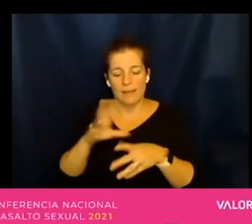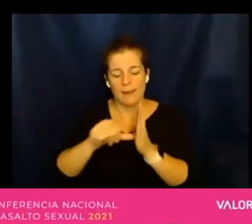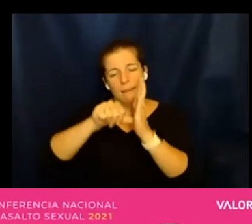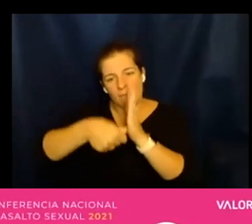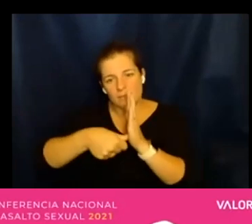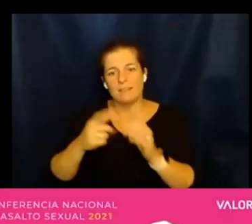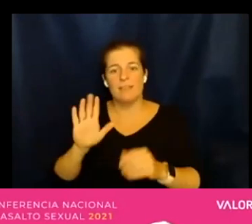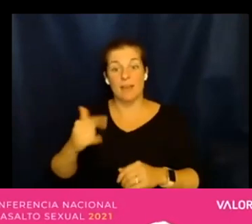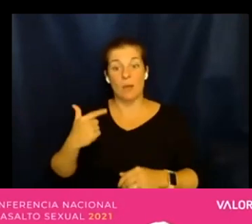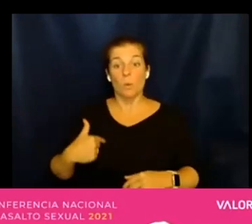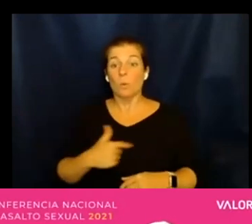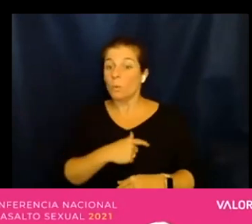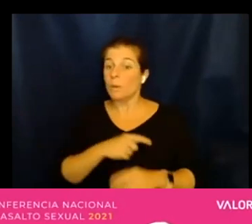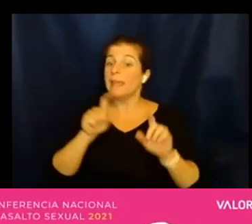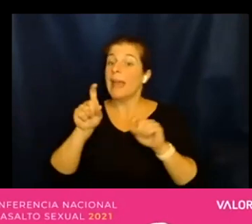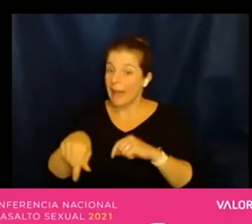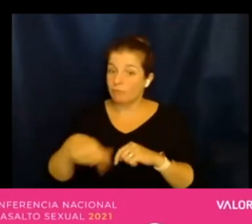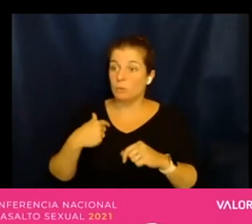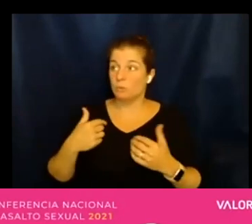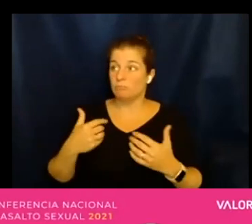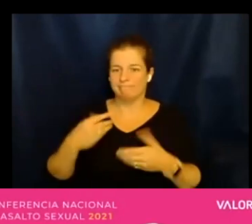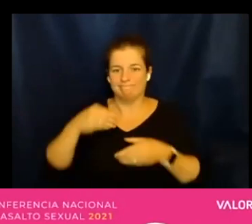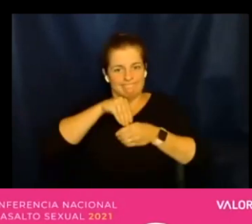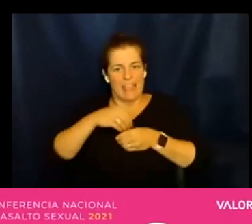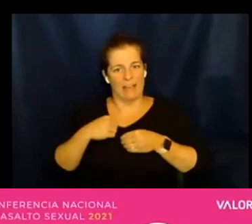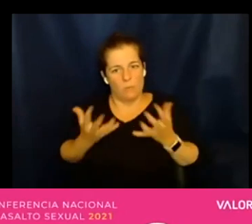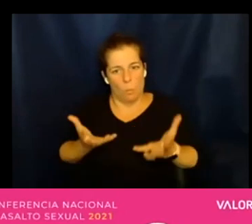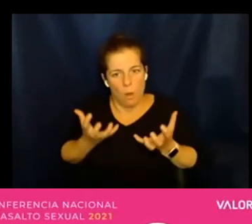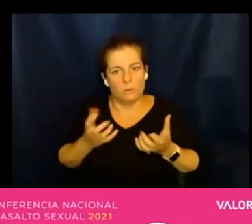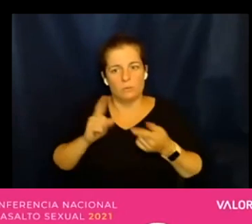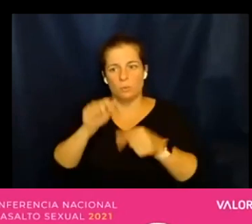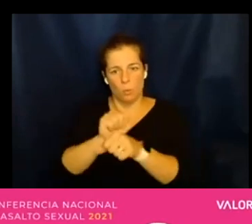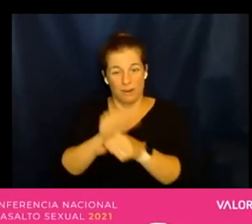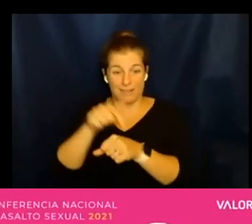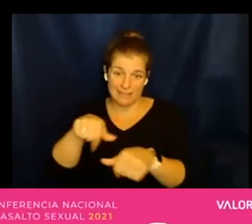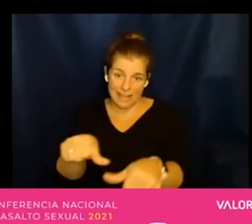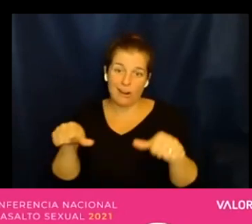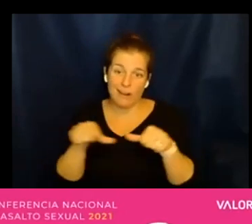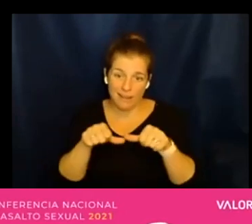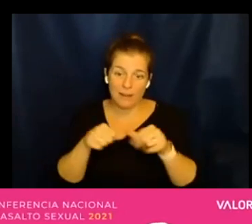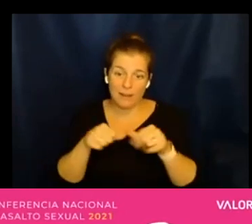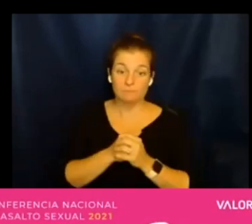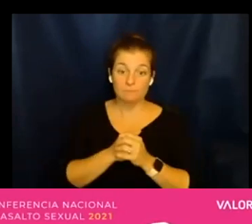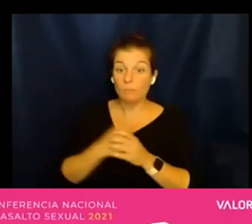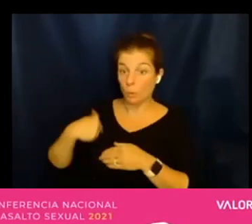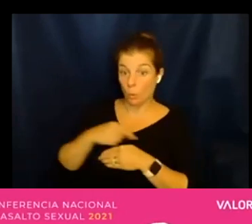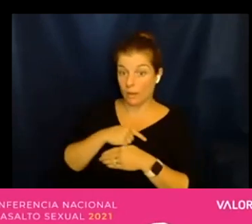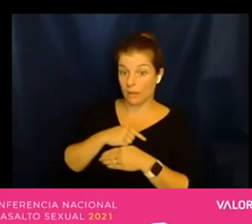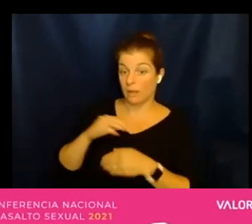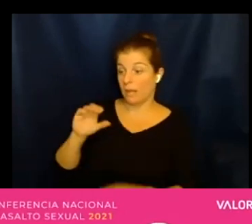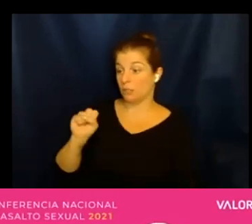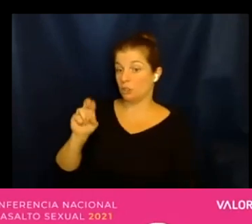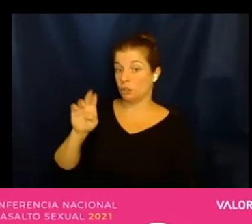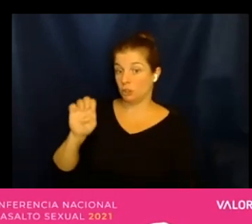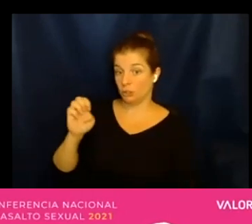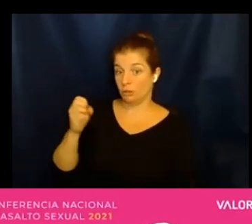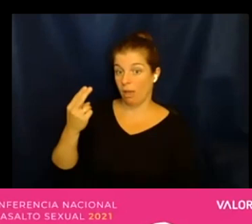must have the desire to help and work in this area. We at Shore Helpline have worked. With some of